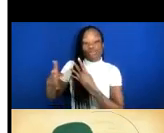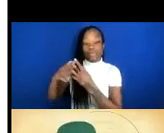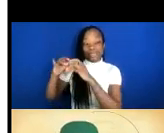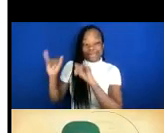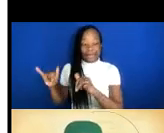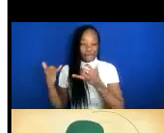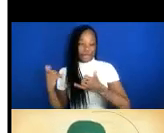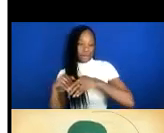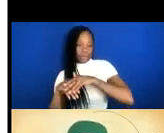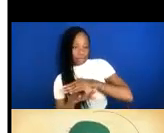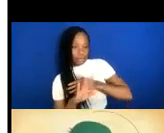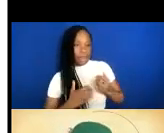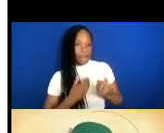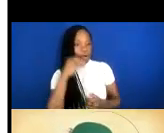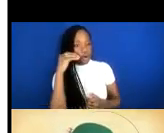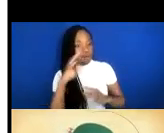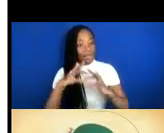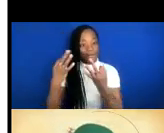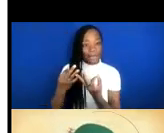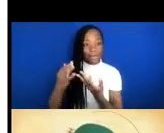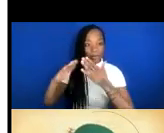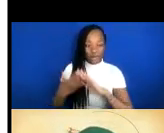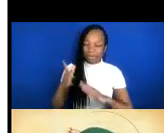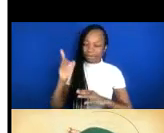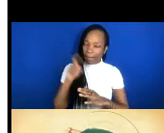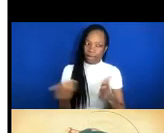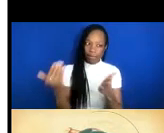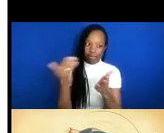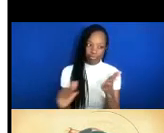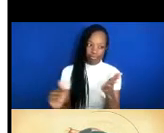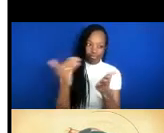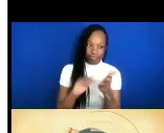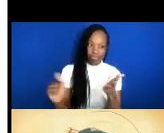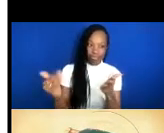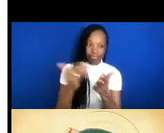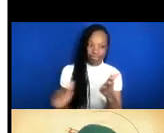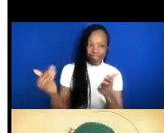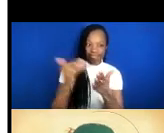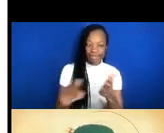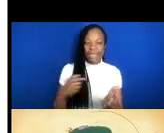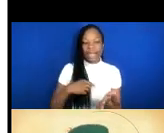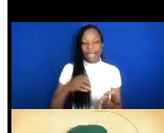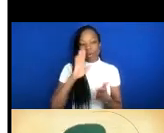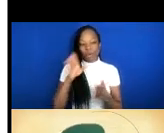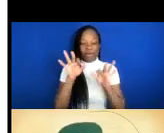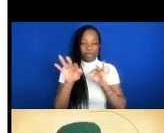communities. This point is really important to keep bringing up, and I'm going to talk a little bit more about the easiest